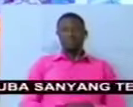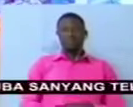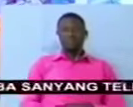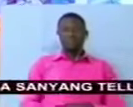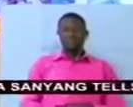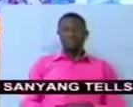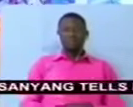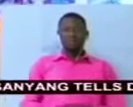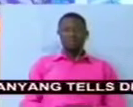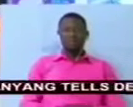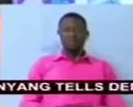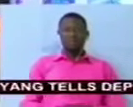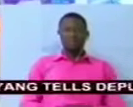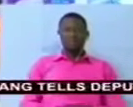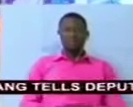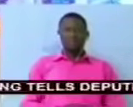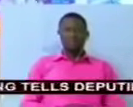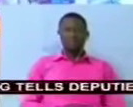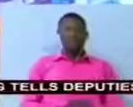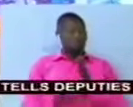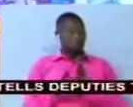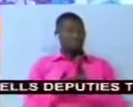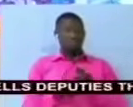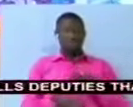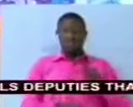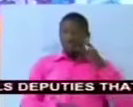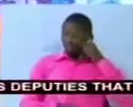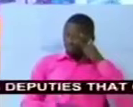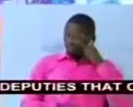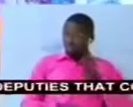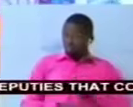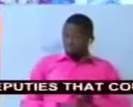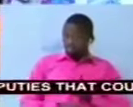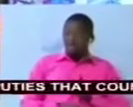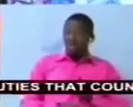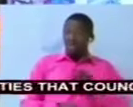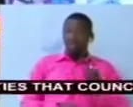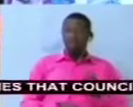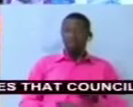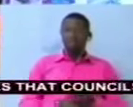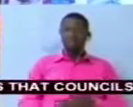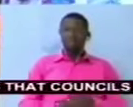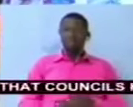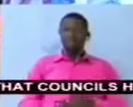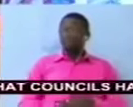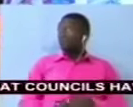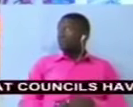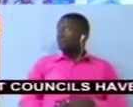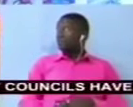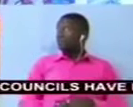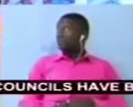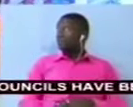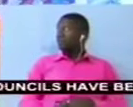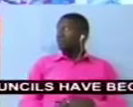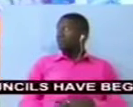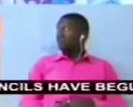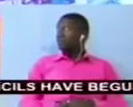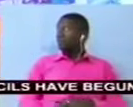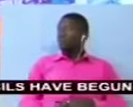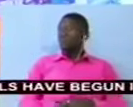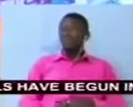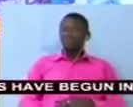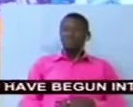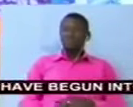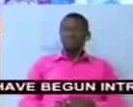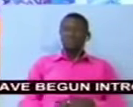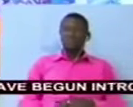ko tam mag gis na kanamam gi. And I saw how it is on his private part. Fi daj na fi lumburu du daj ci furiñ be ci